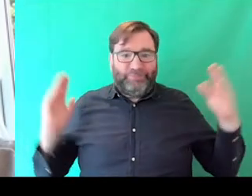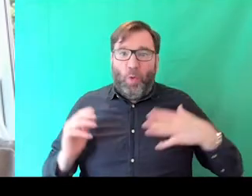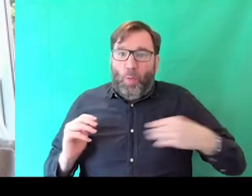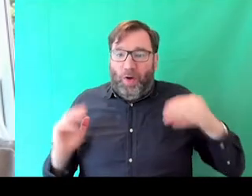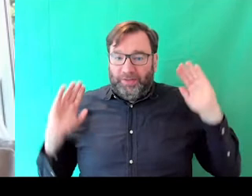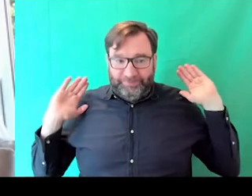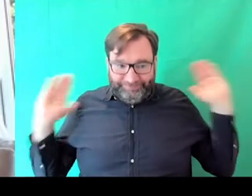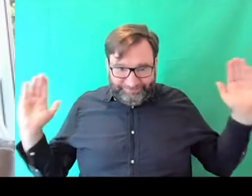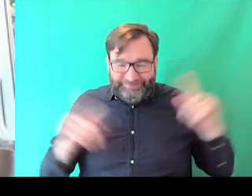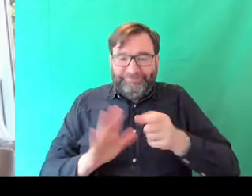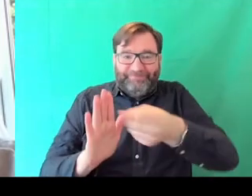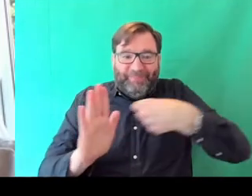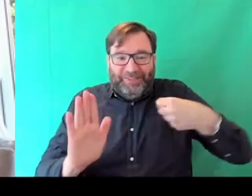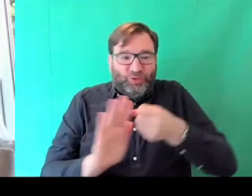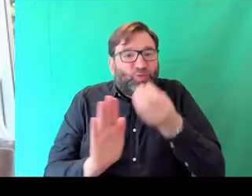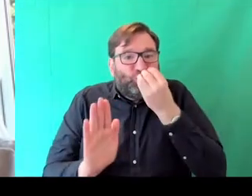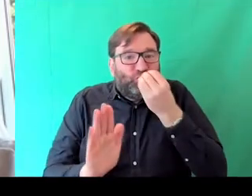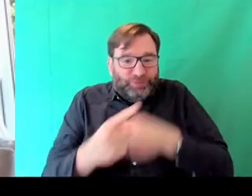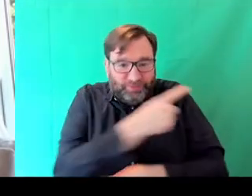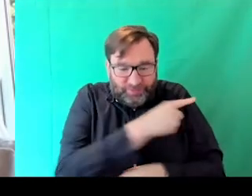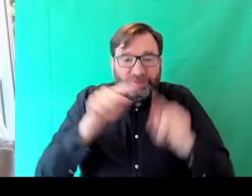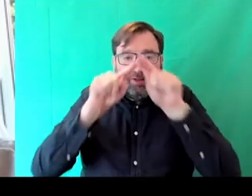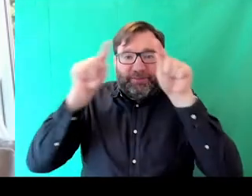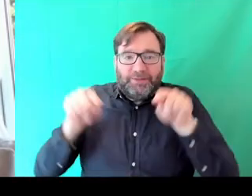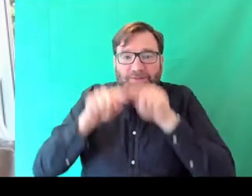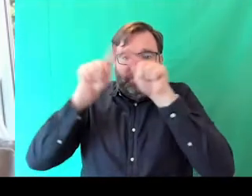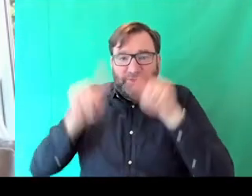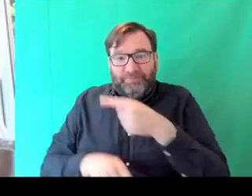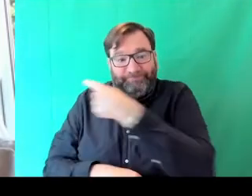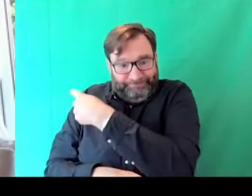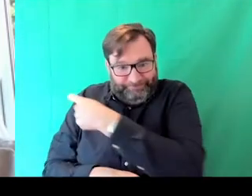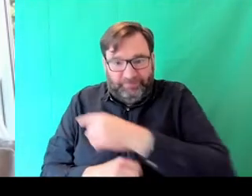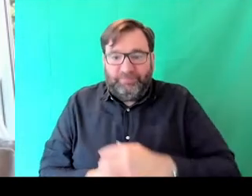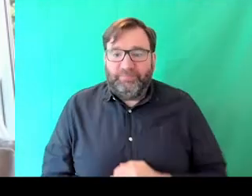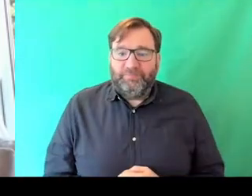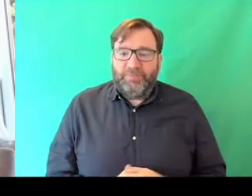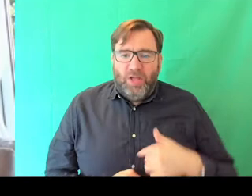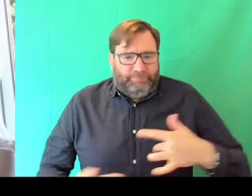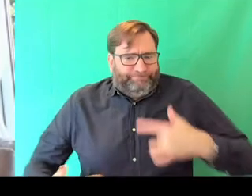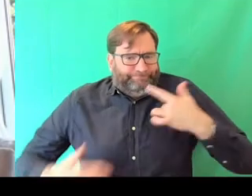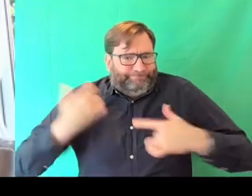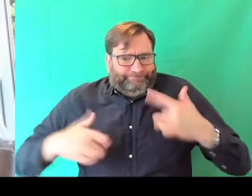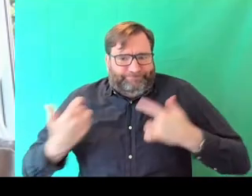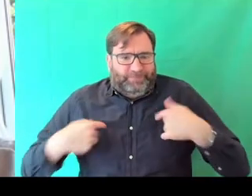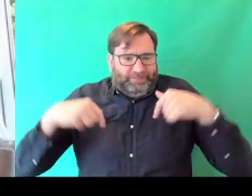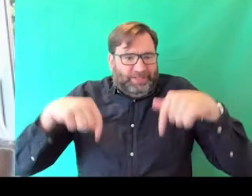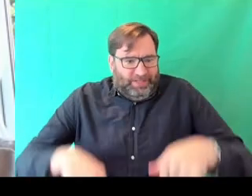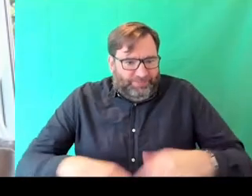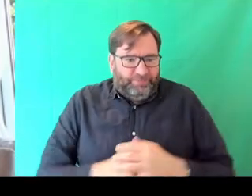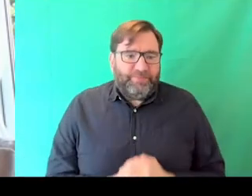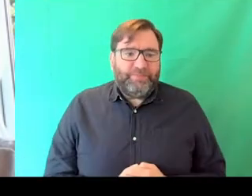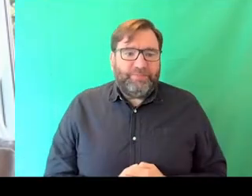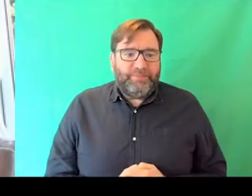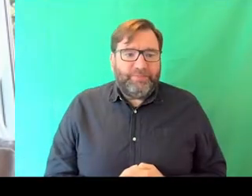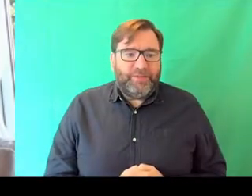athlete prepares you for the business world in a way that you just don't necessarily expect. It prepares you for